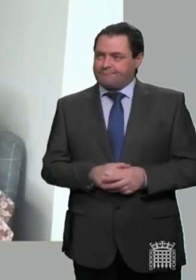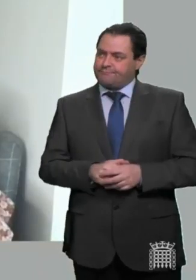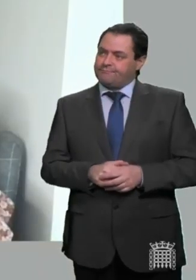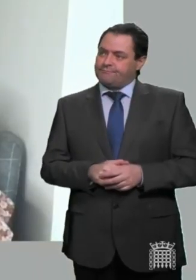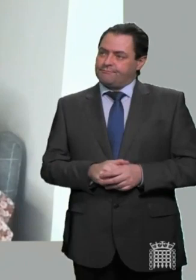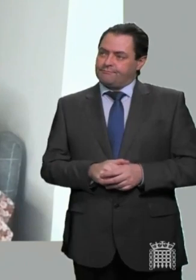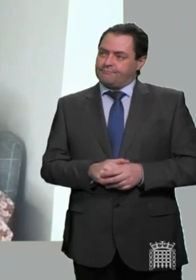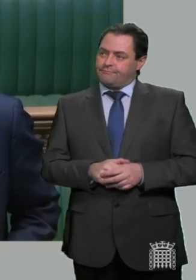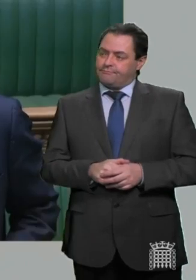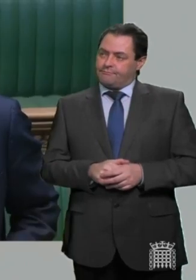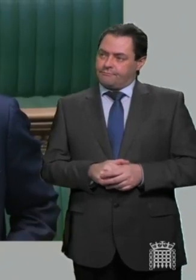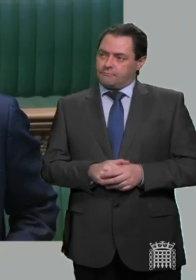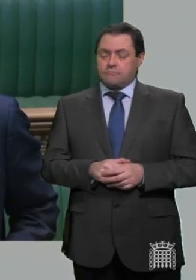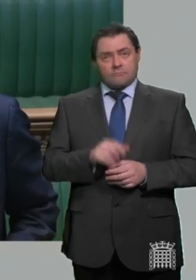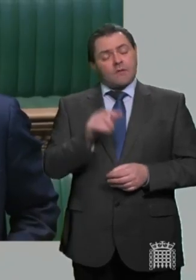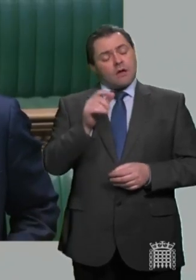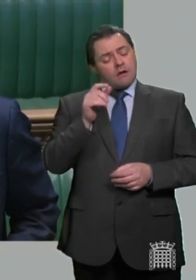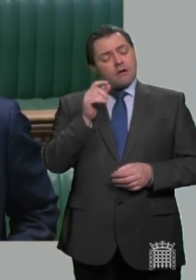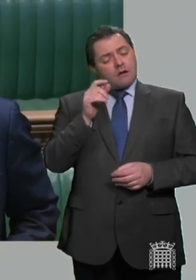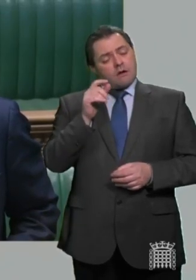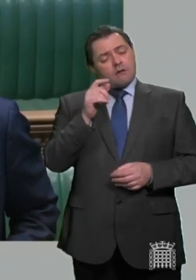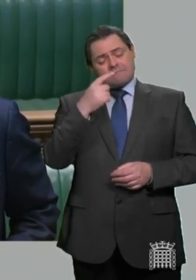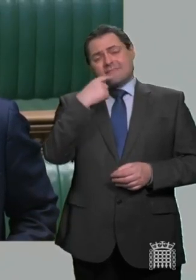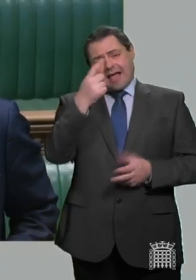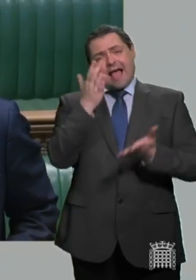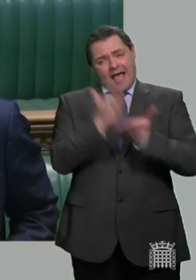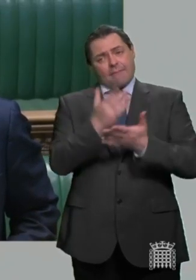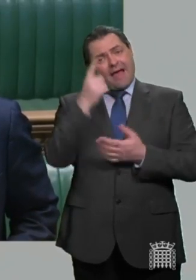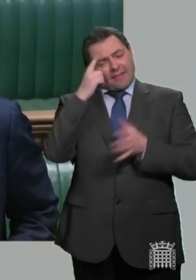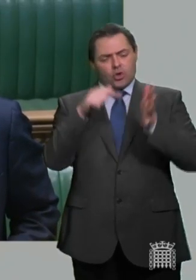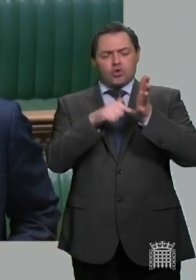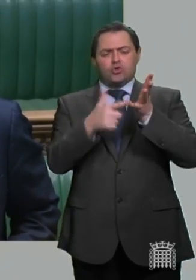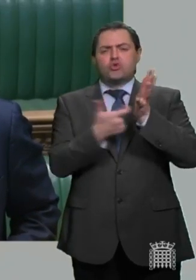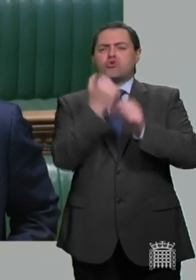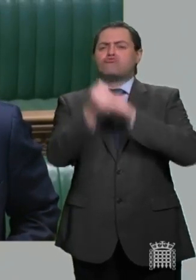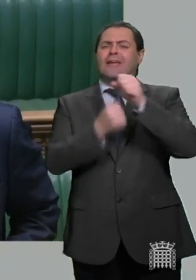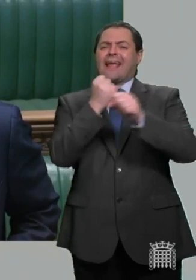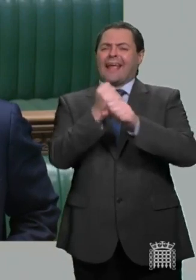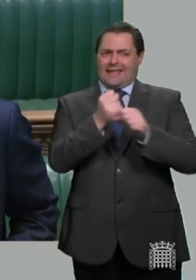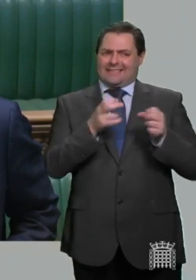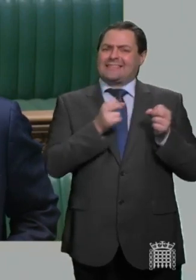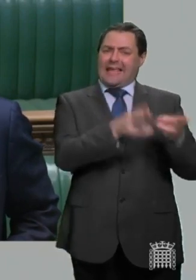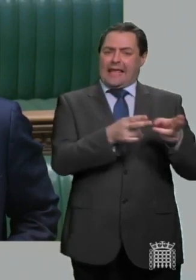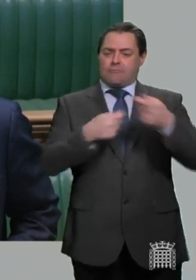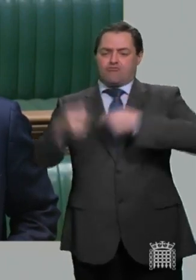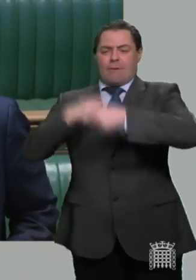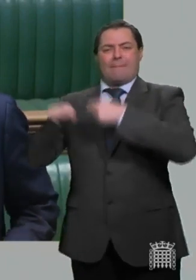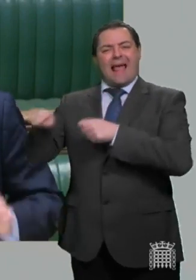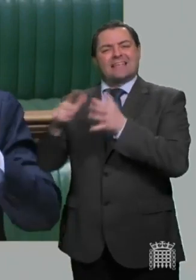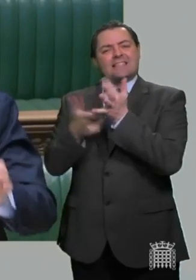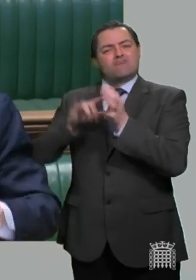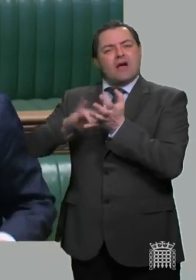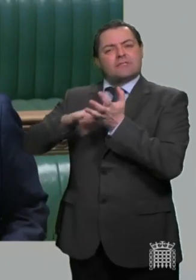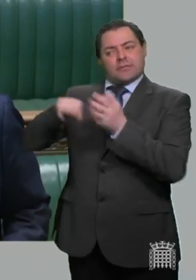Mr Speaker. And I do give her this assurance that I think the Turing scheme will be better and it will deliver